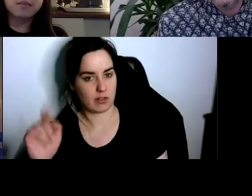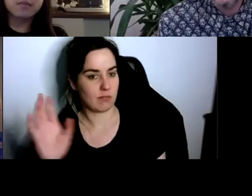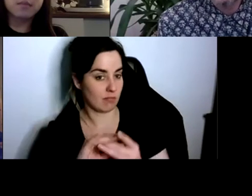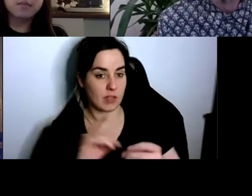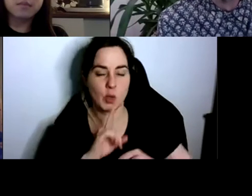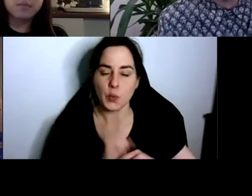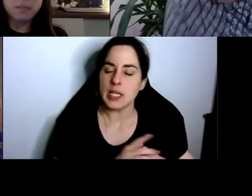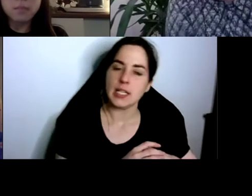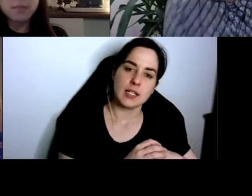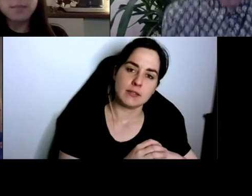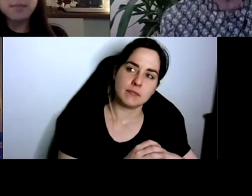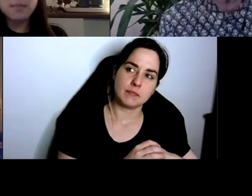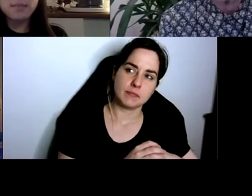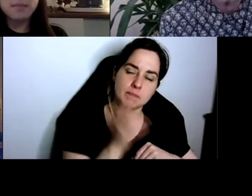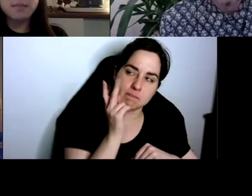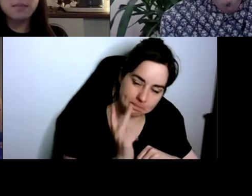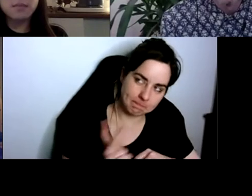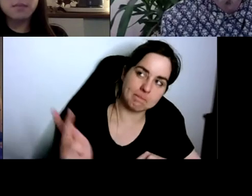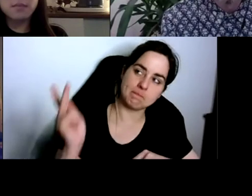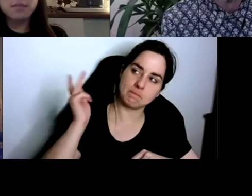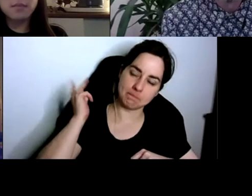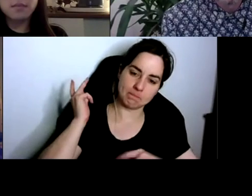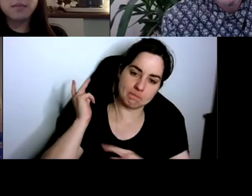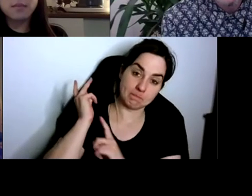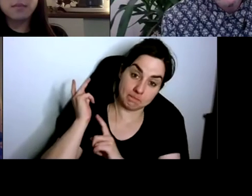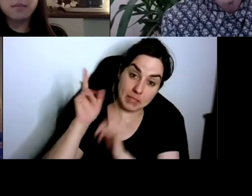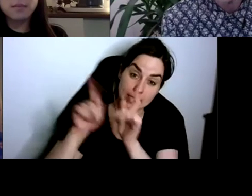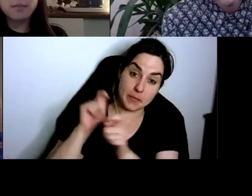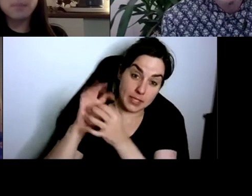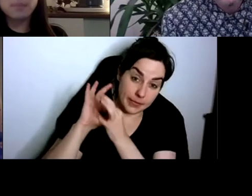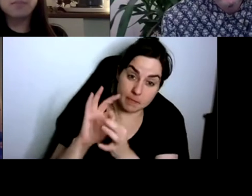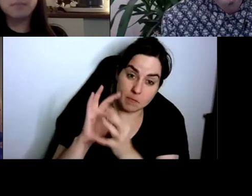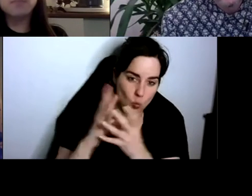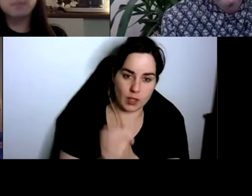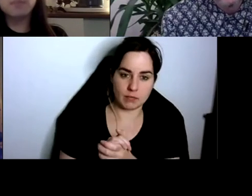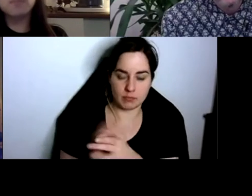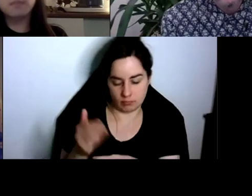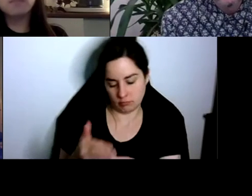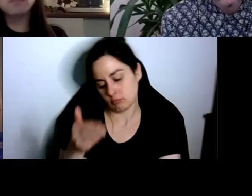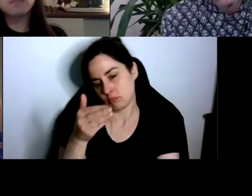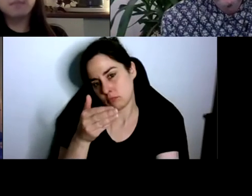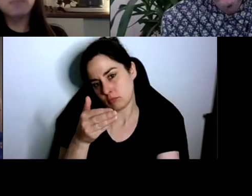reflections, and especially around questioning growth, especially around questioning